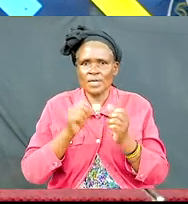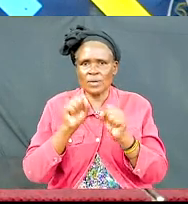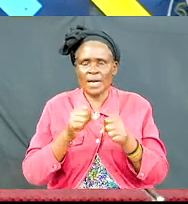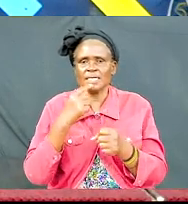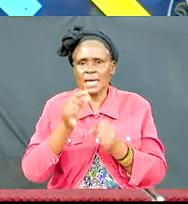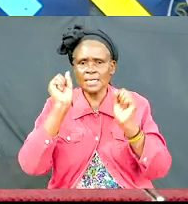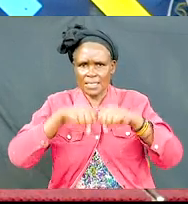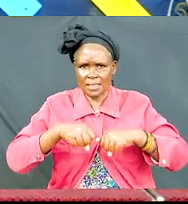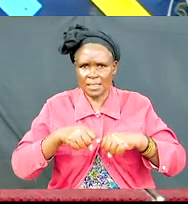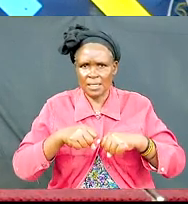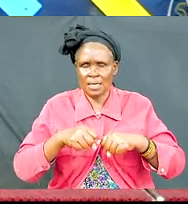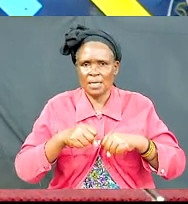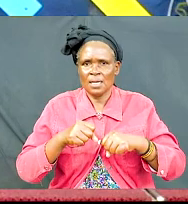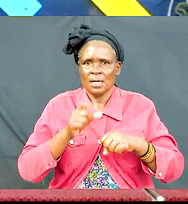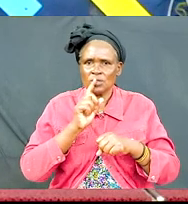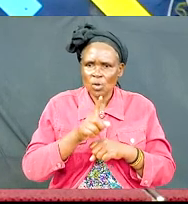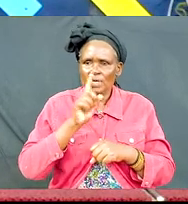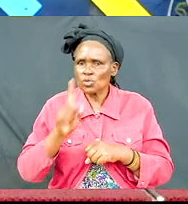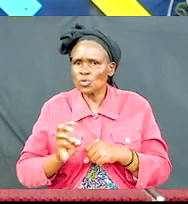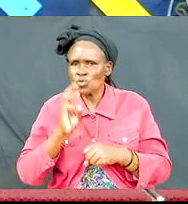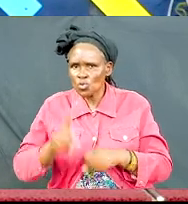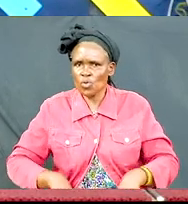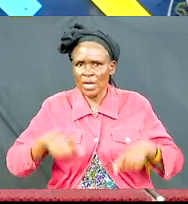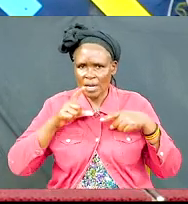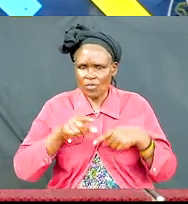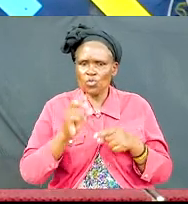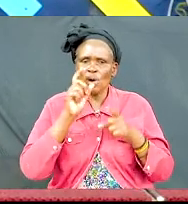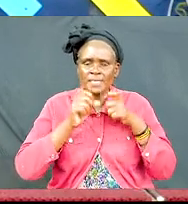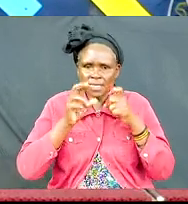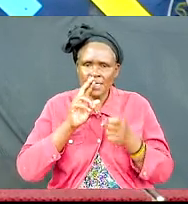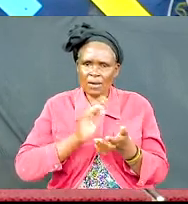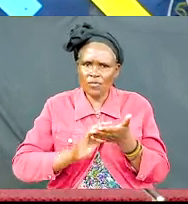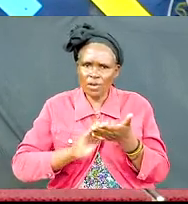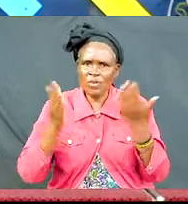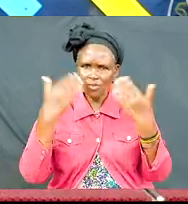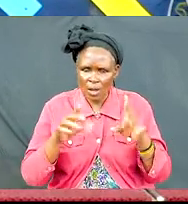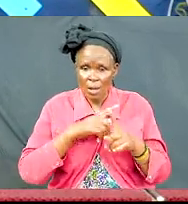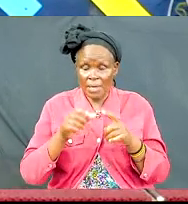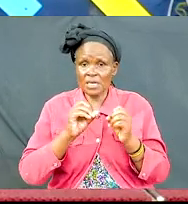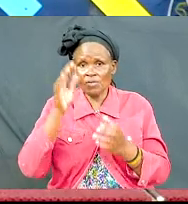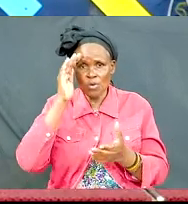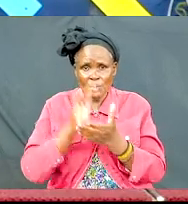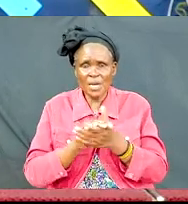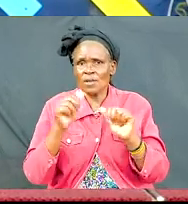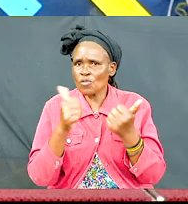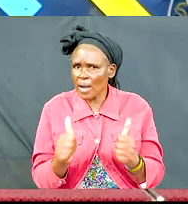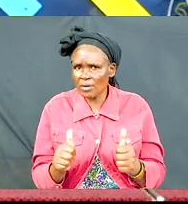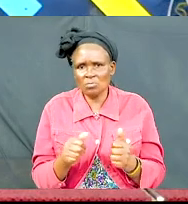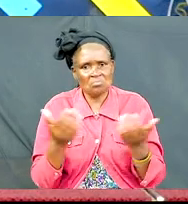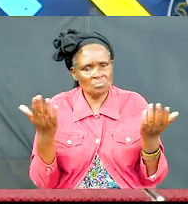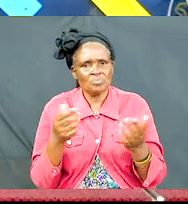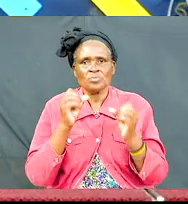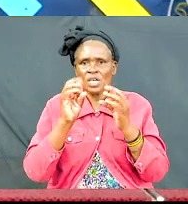tell you, yes, so and so you believe, your sins are forgiven. If you don't believe, then they can tell you, you don't believe in